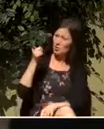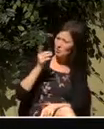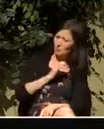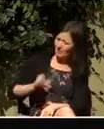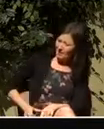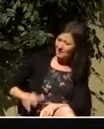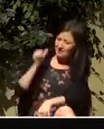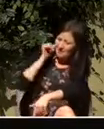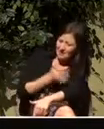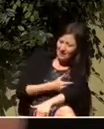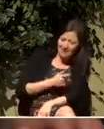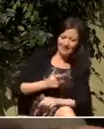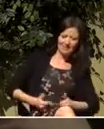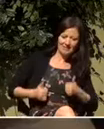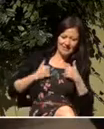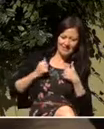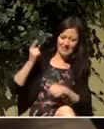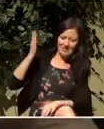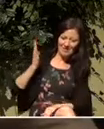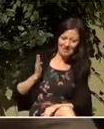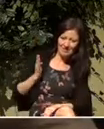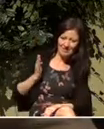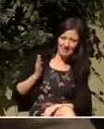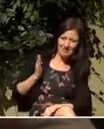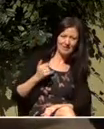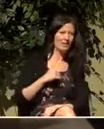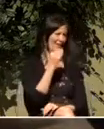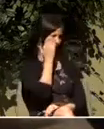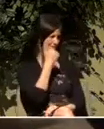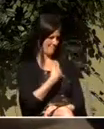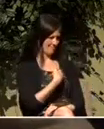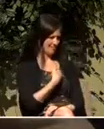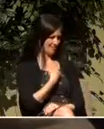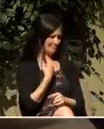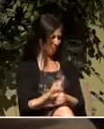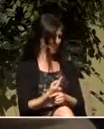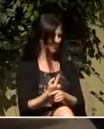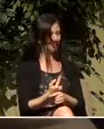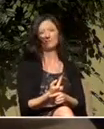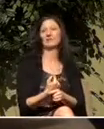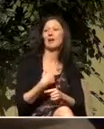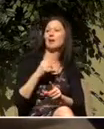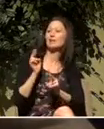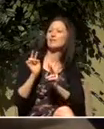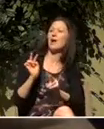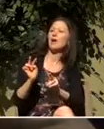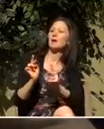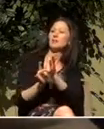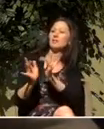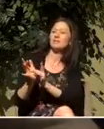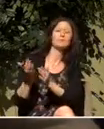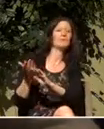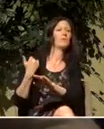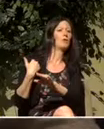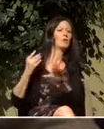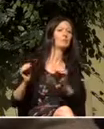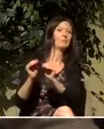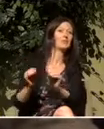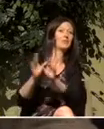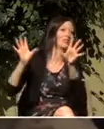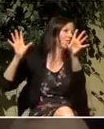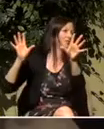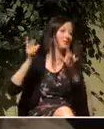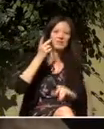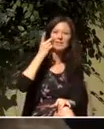You're the Son of the living God." I knew I was right. I'd watched him do miracles, seen him change water